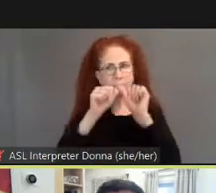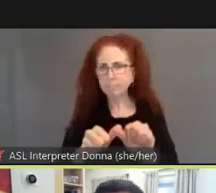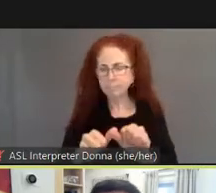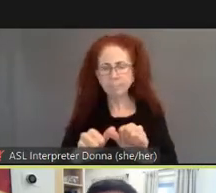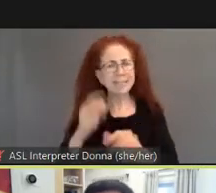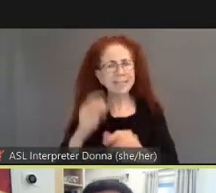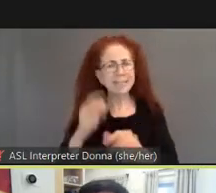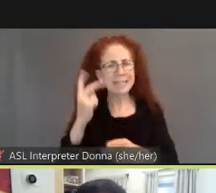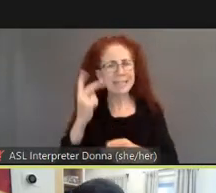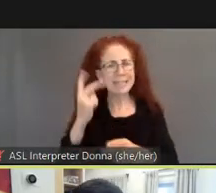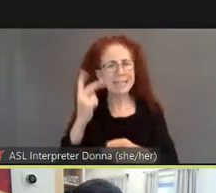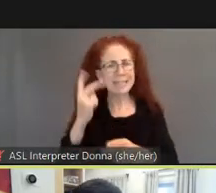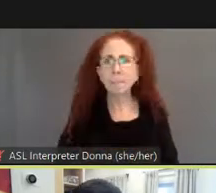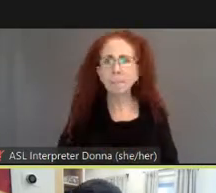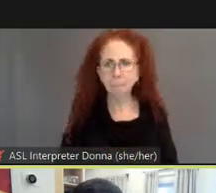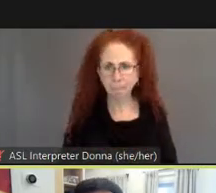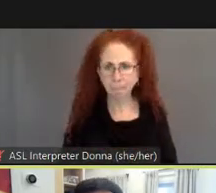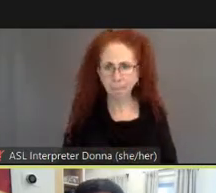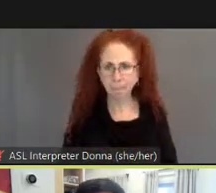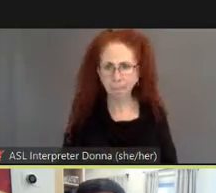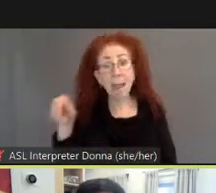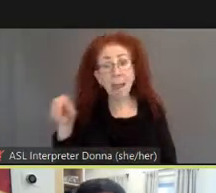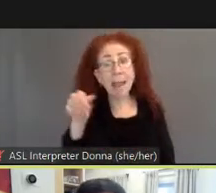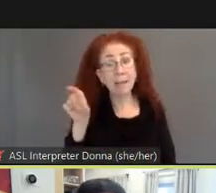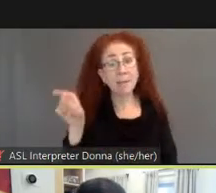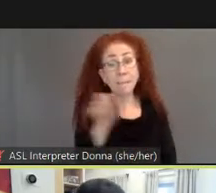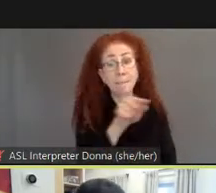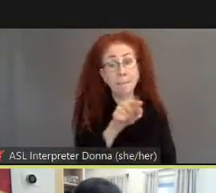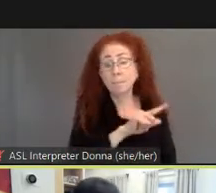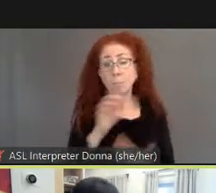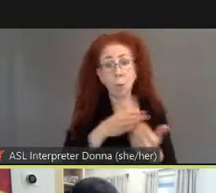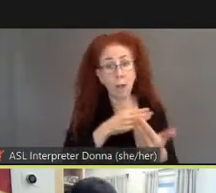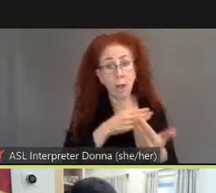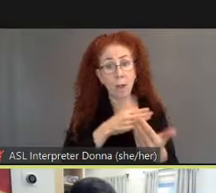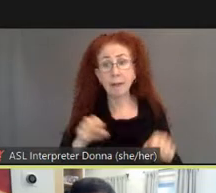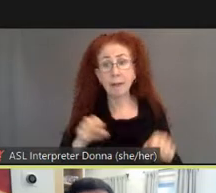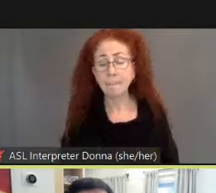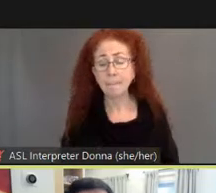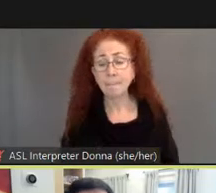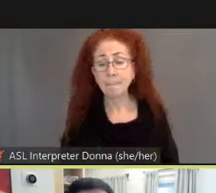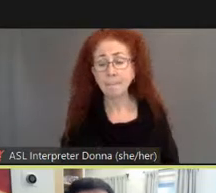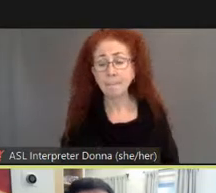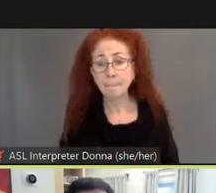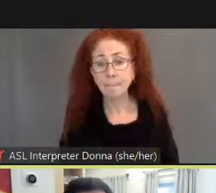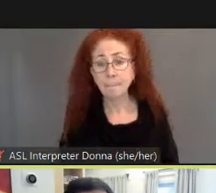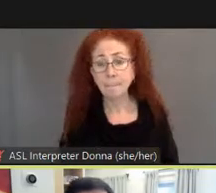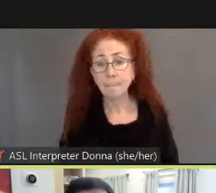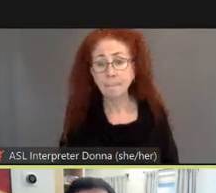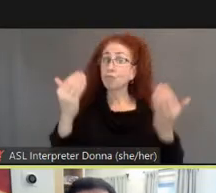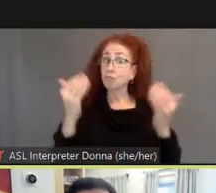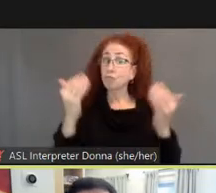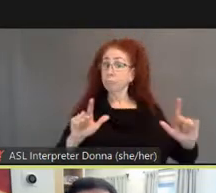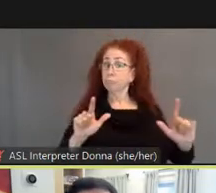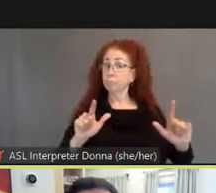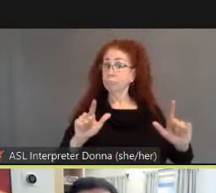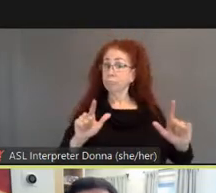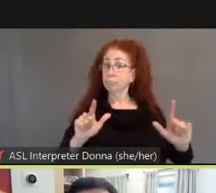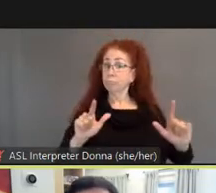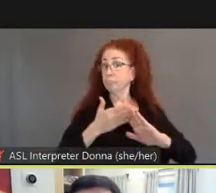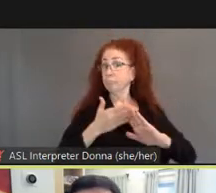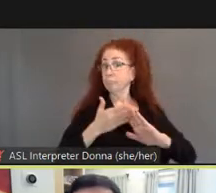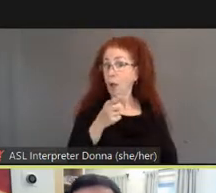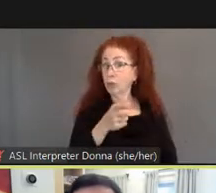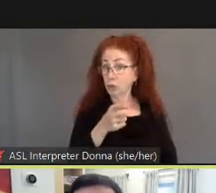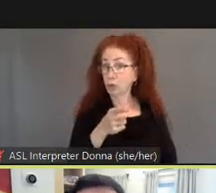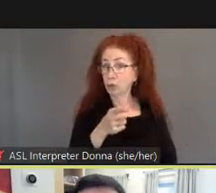and compensating those individuals when possible. So I'm going to play for everyone now just